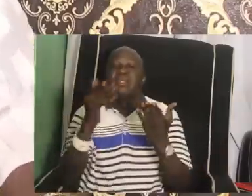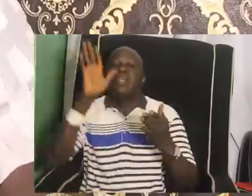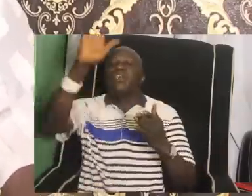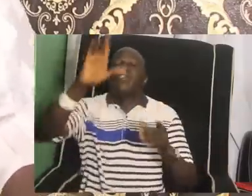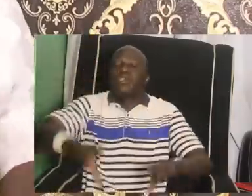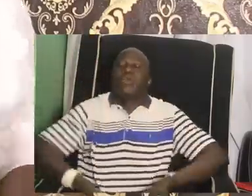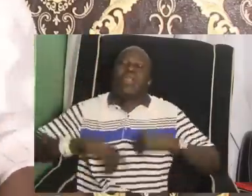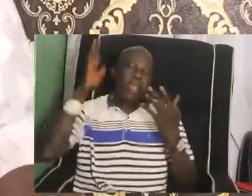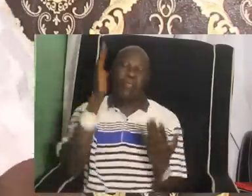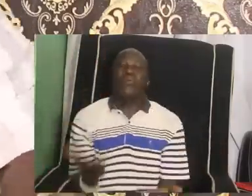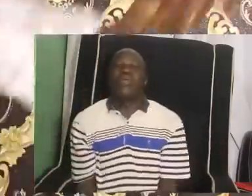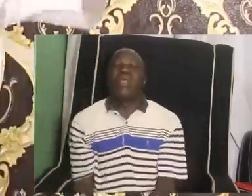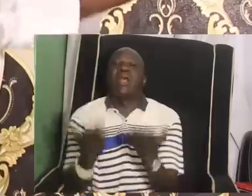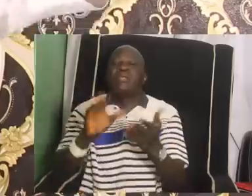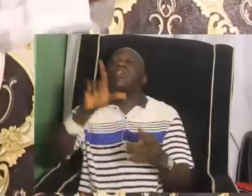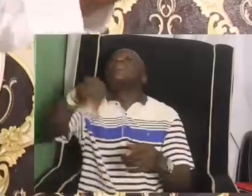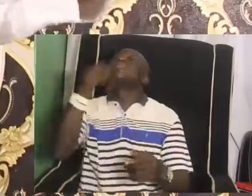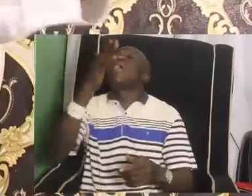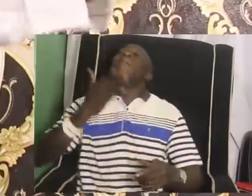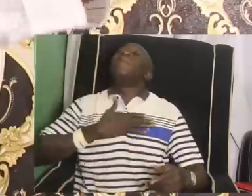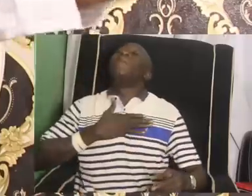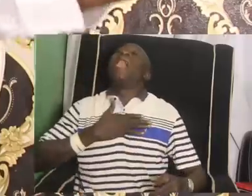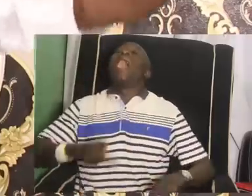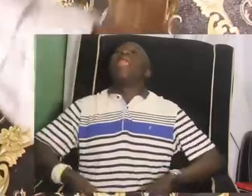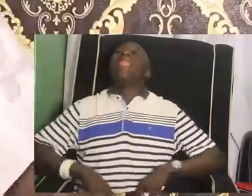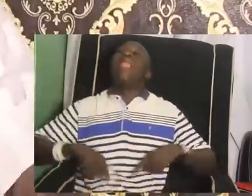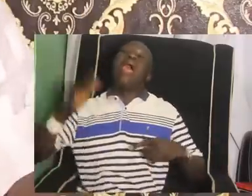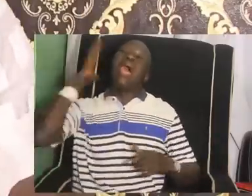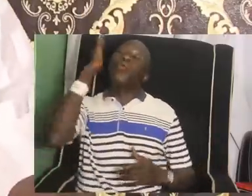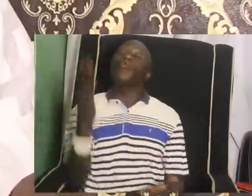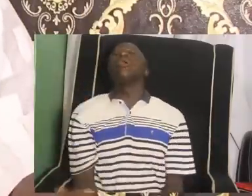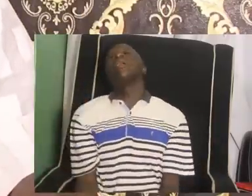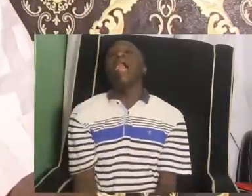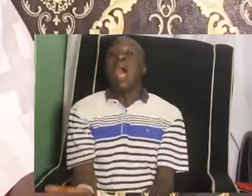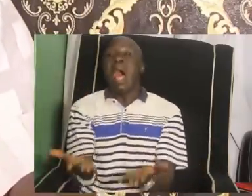aye adide papa aye me adide adide